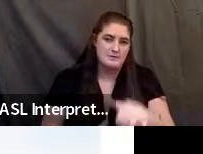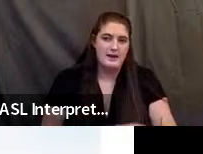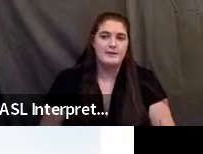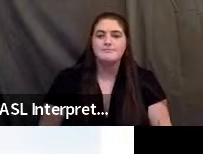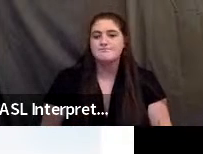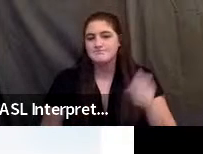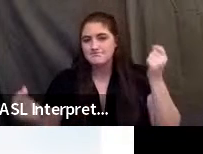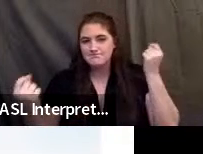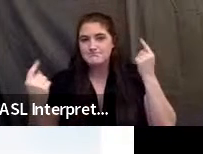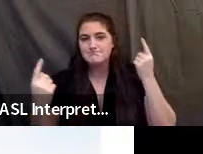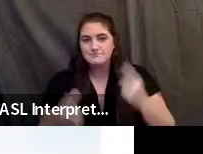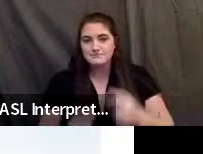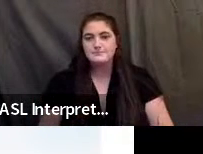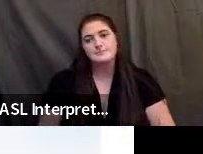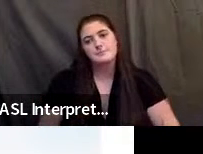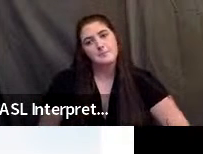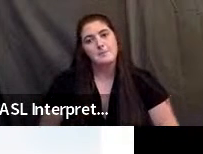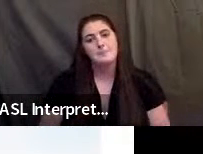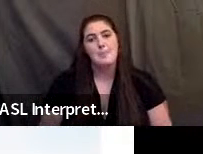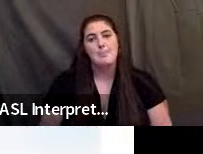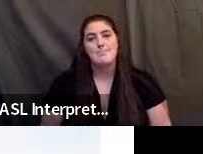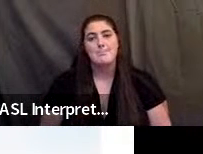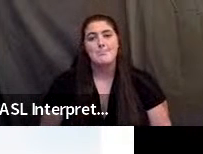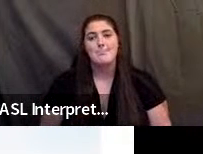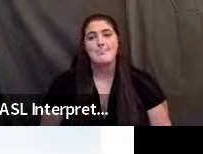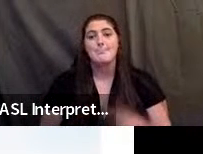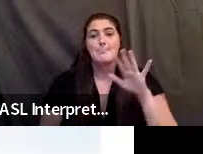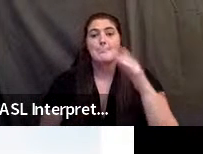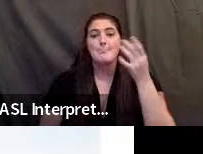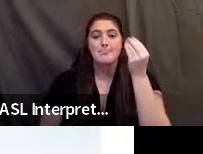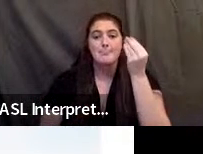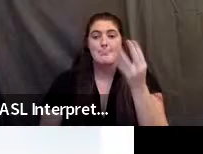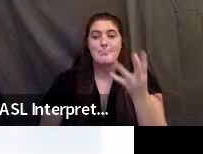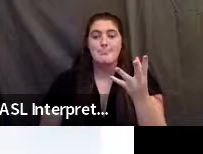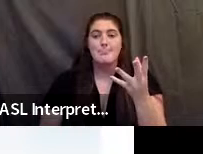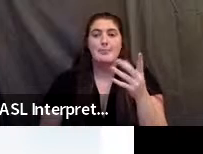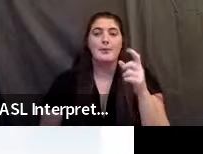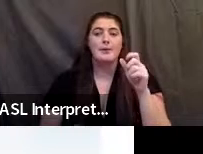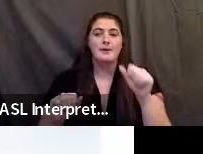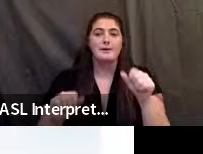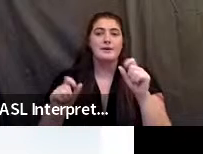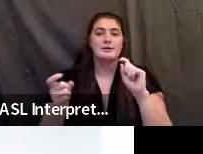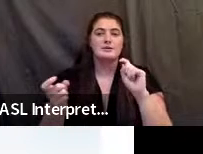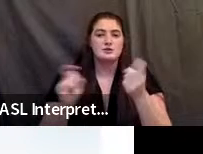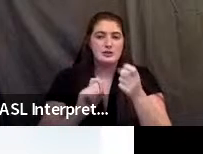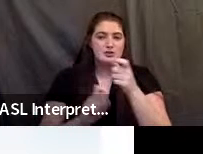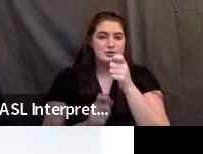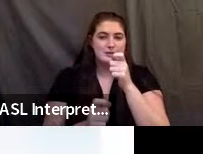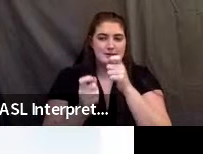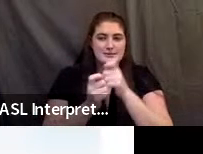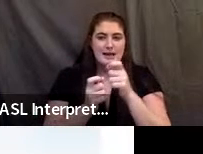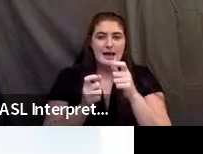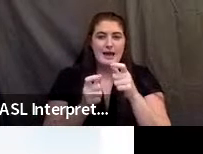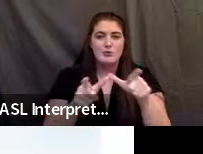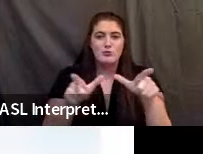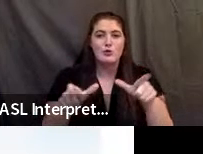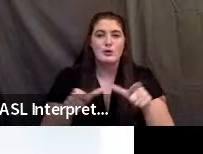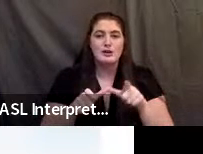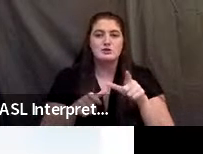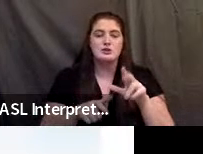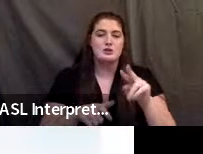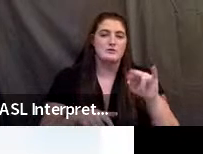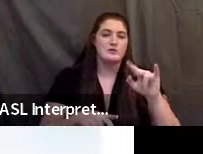Gotcha. And just to chime in, even though you can adjust the exact locations of the units during